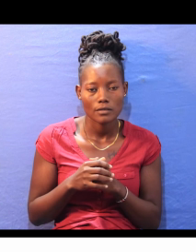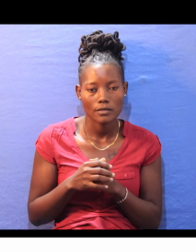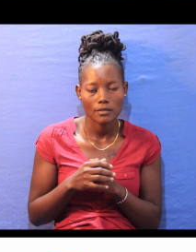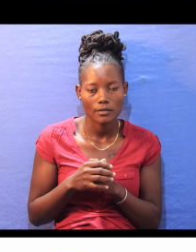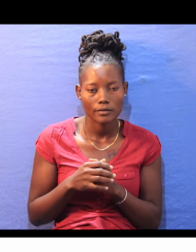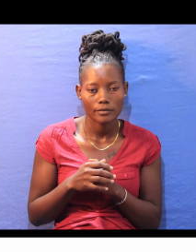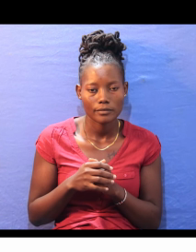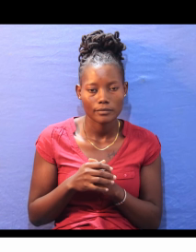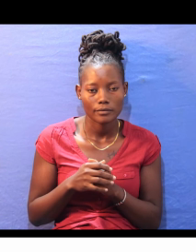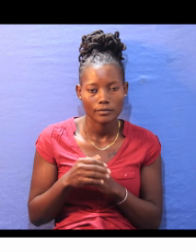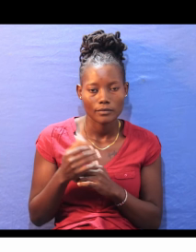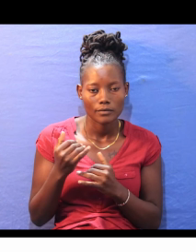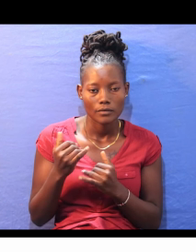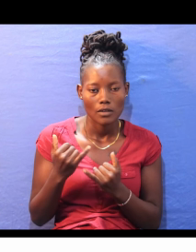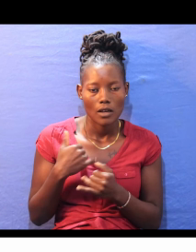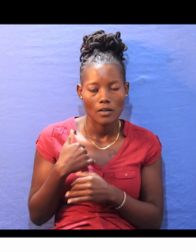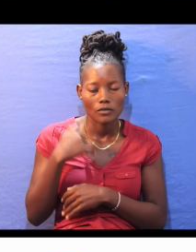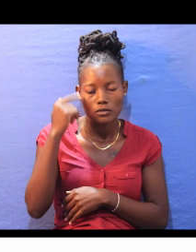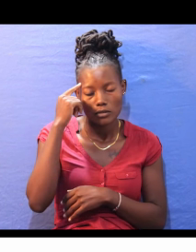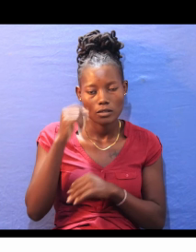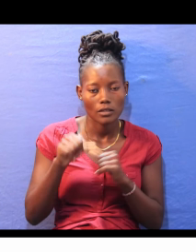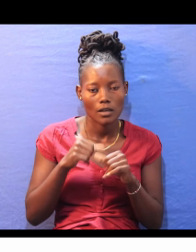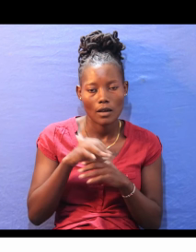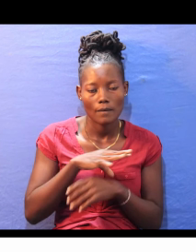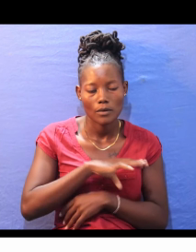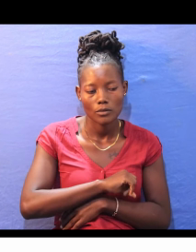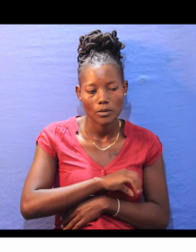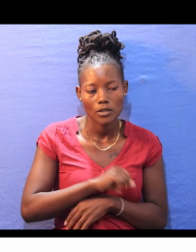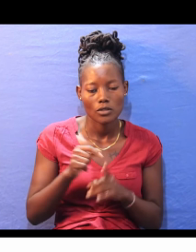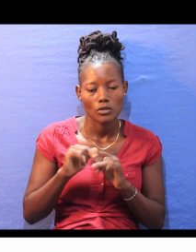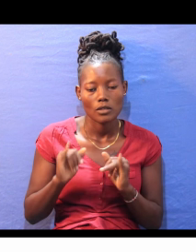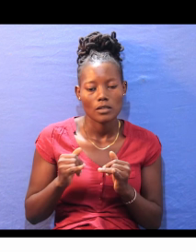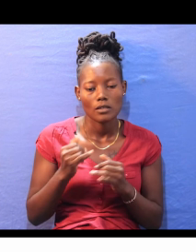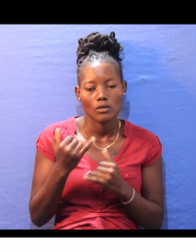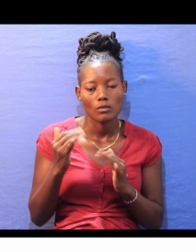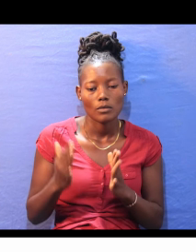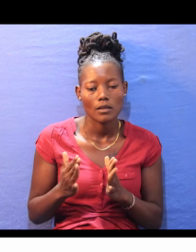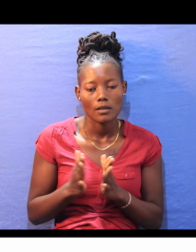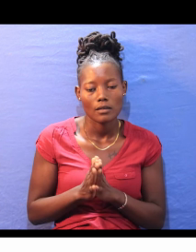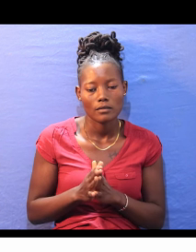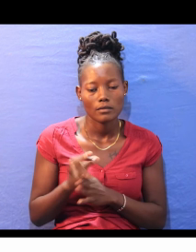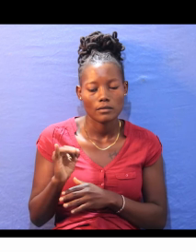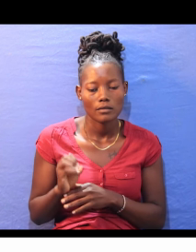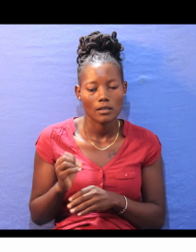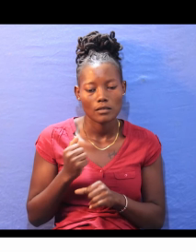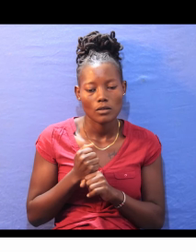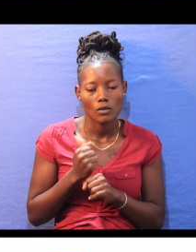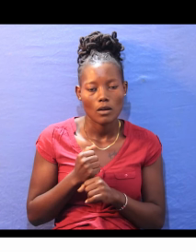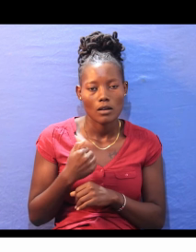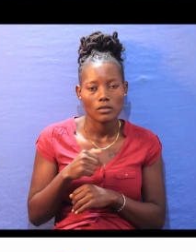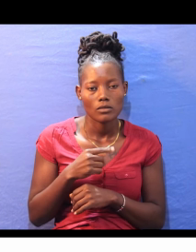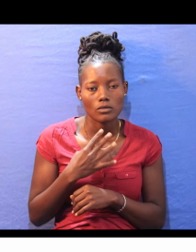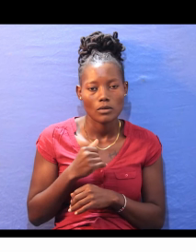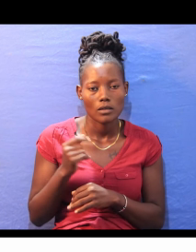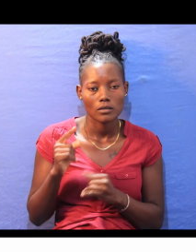to think of endurance for my intermediate athletes in 30-minute blocks. So we will do 1 or 2 or